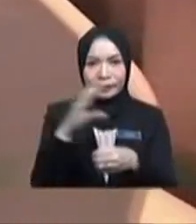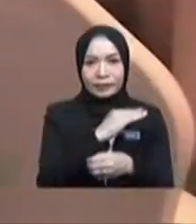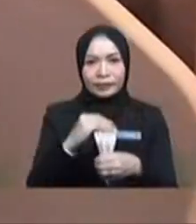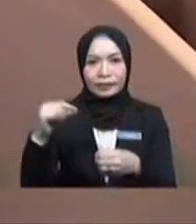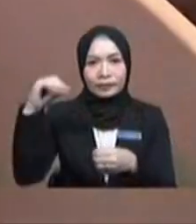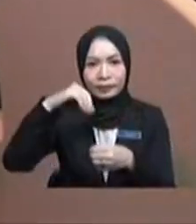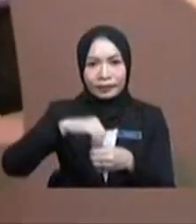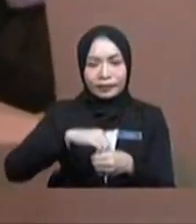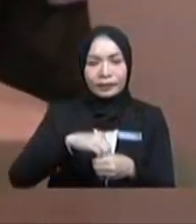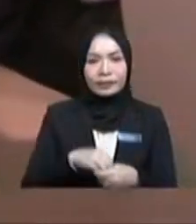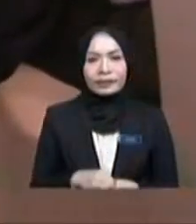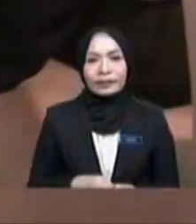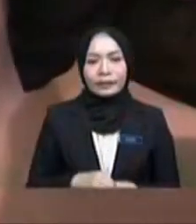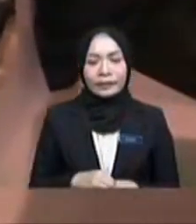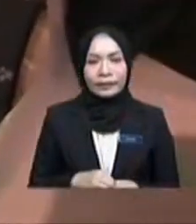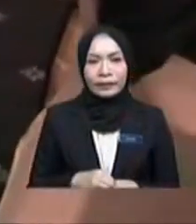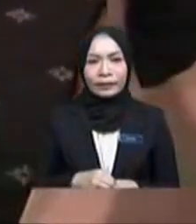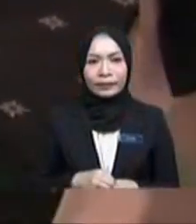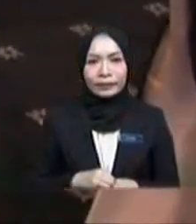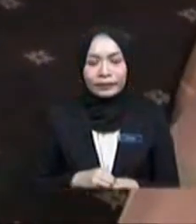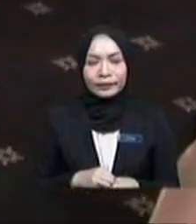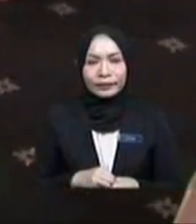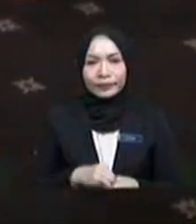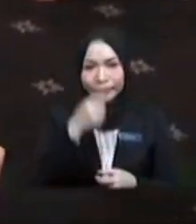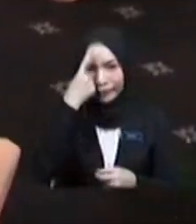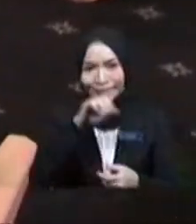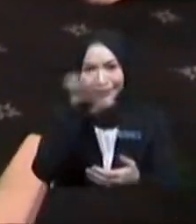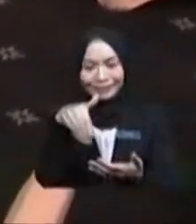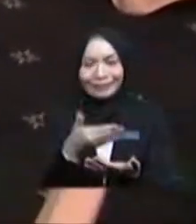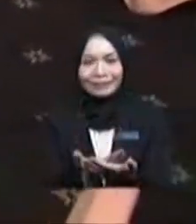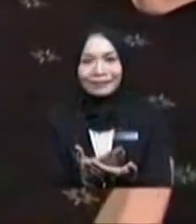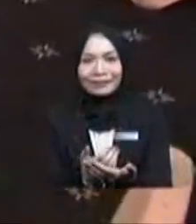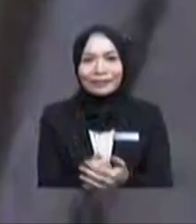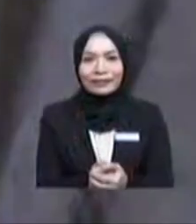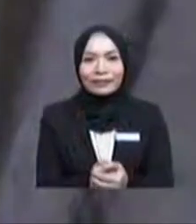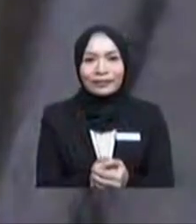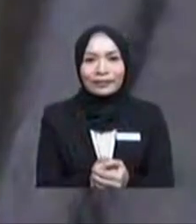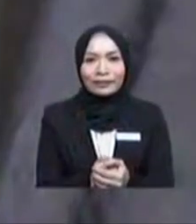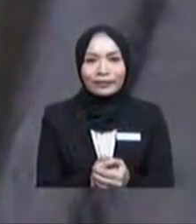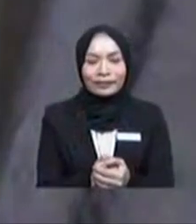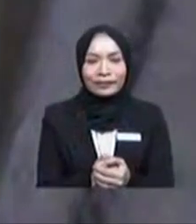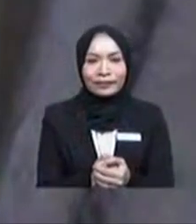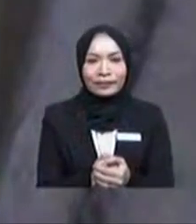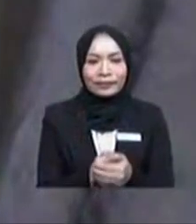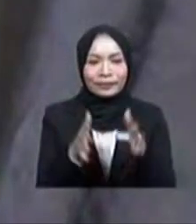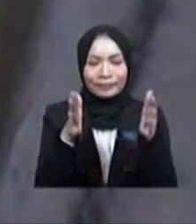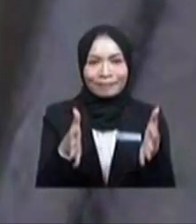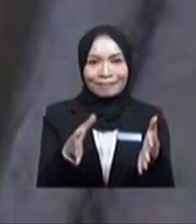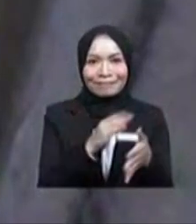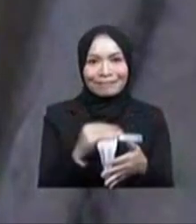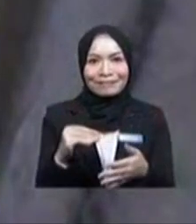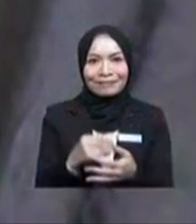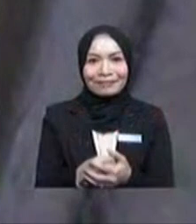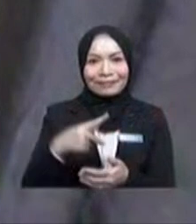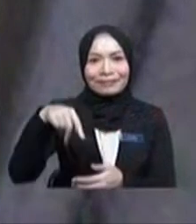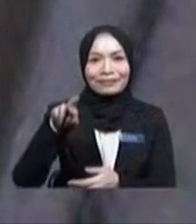of this conference. My sincere thanks to all the keynote and plenary speakers, as well as presenters, for